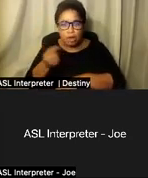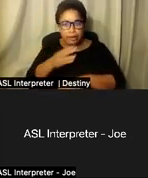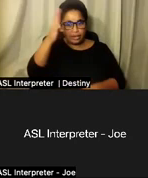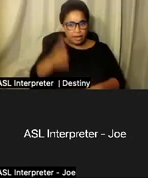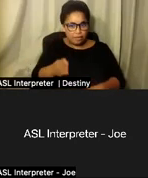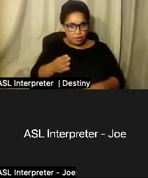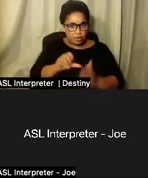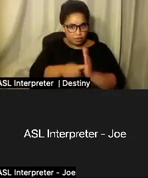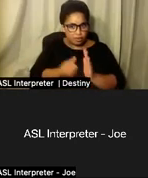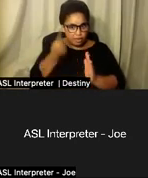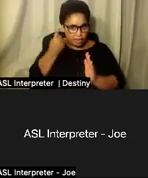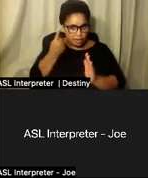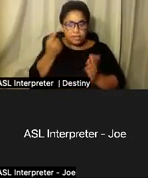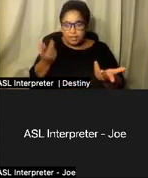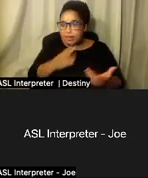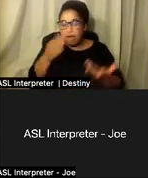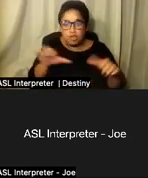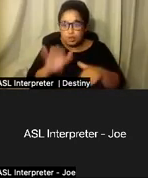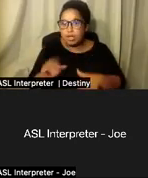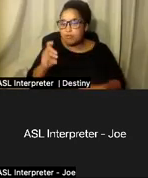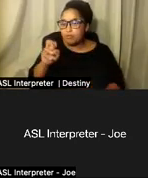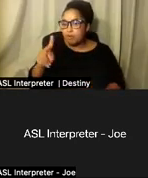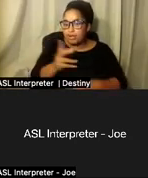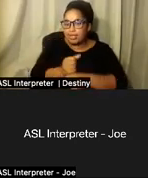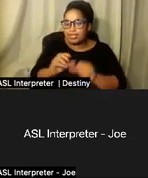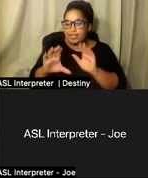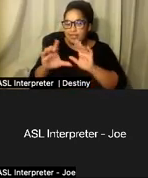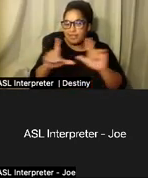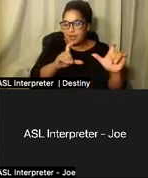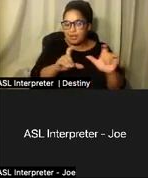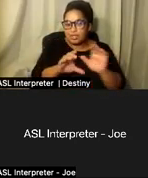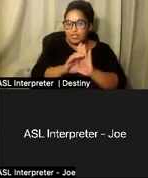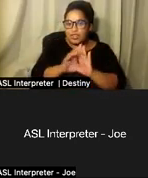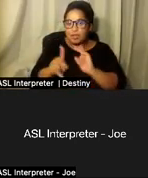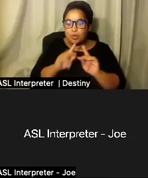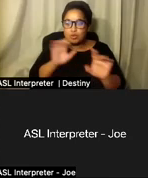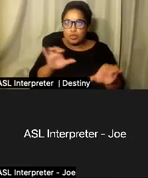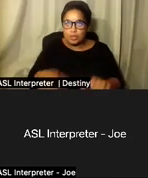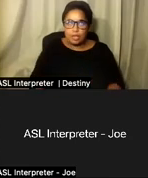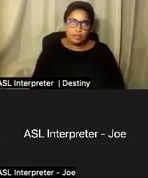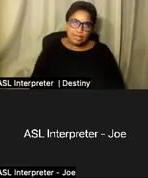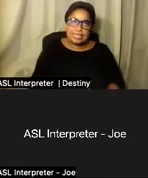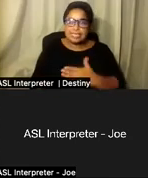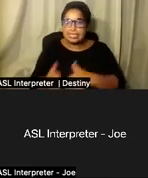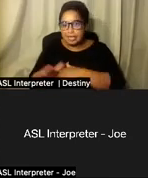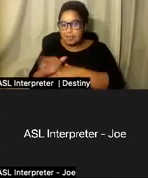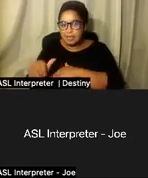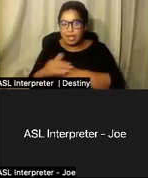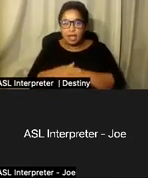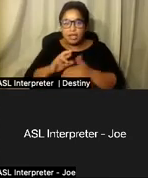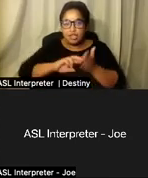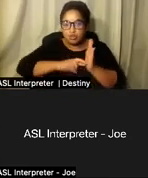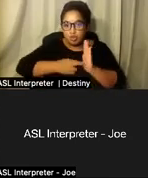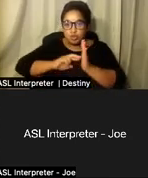Never do that. And Mark gets photographs sent to him of people who do exactly that. The screws